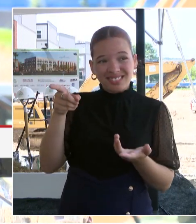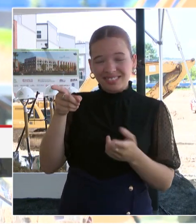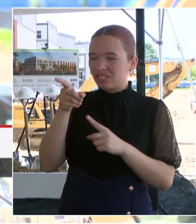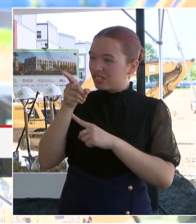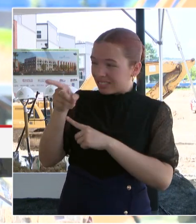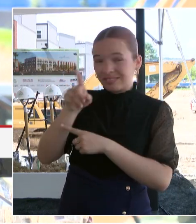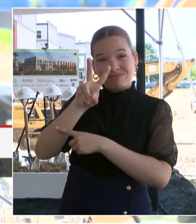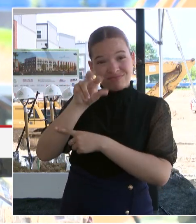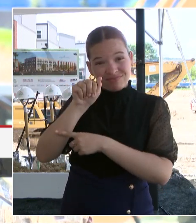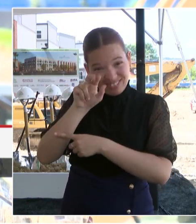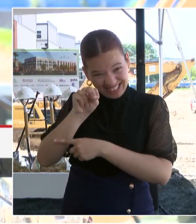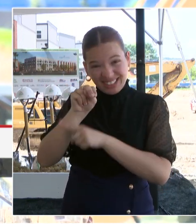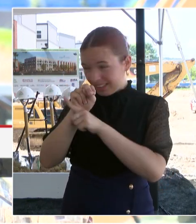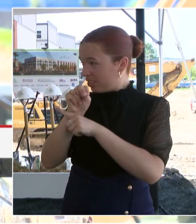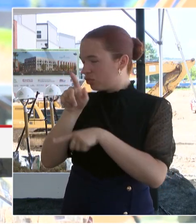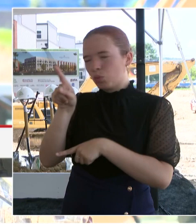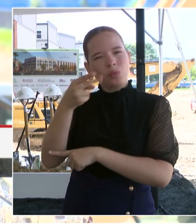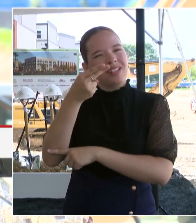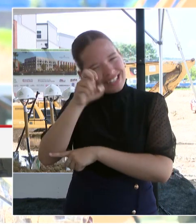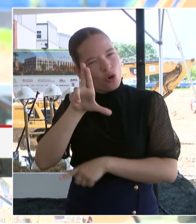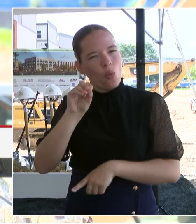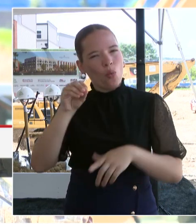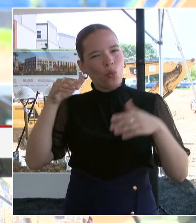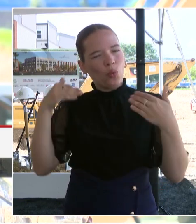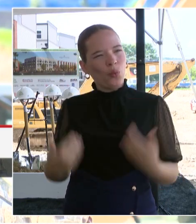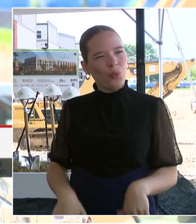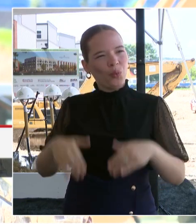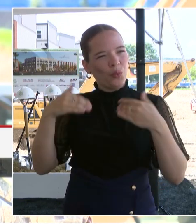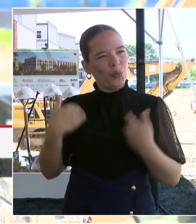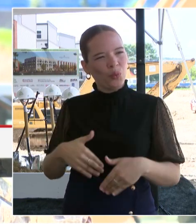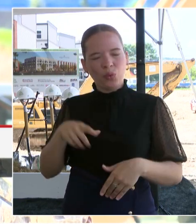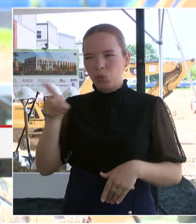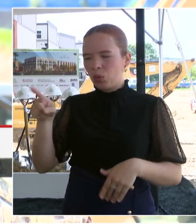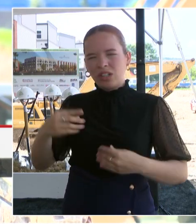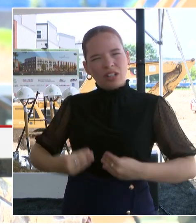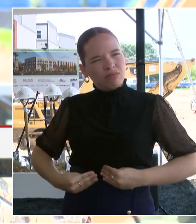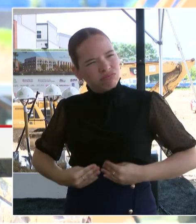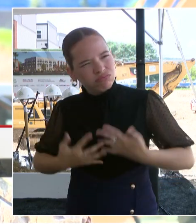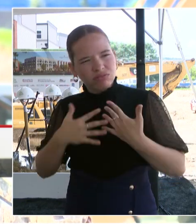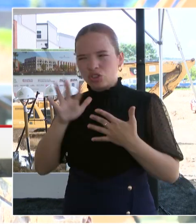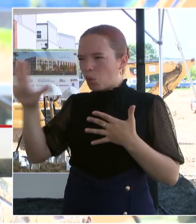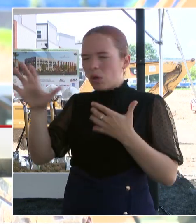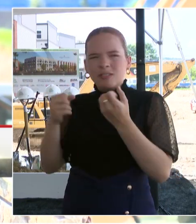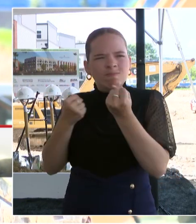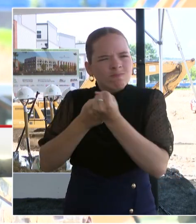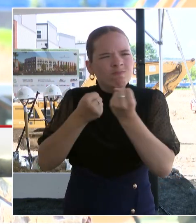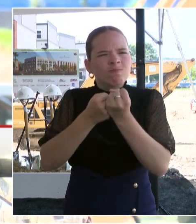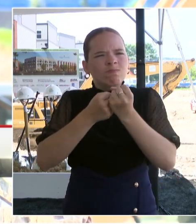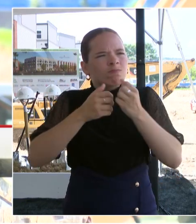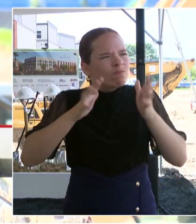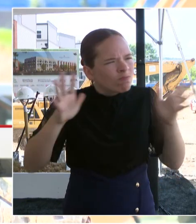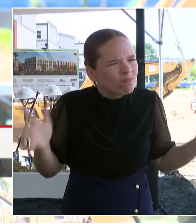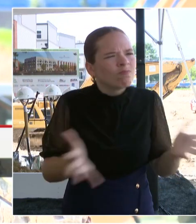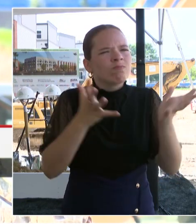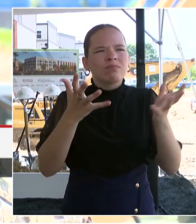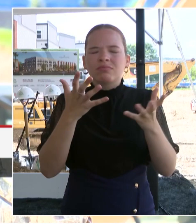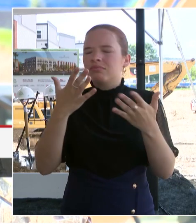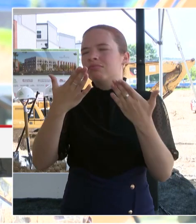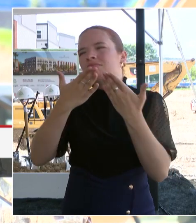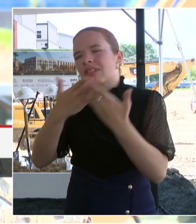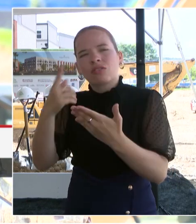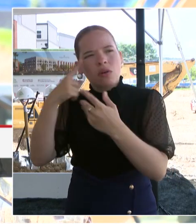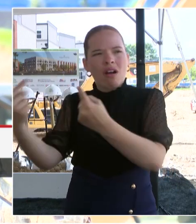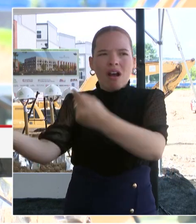it is only fitting that someone who has been a champion for our community is kicking off today's celebration. Thank you for all that you do for this